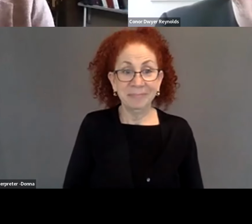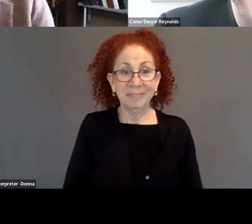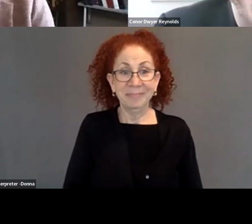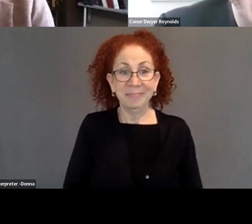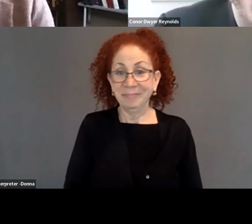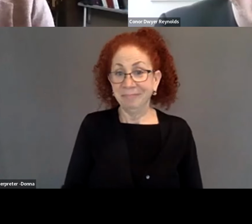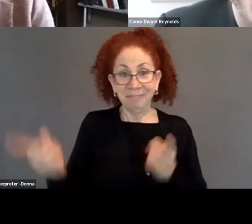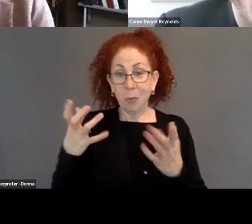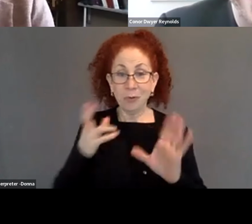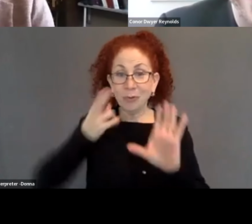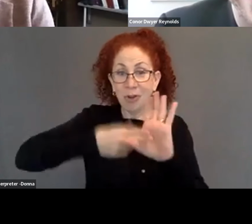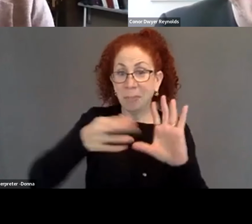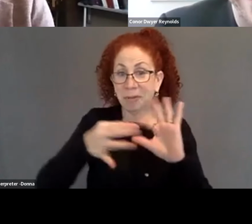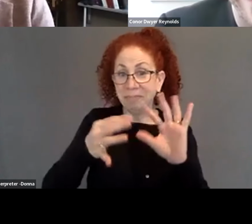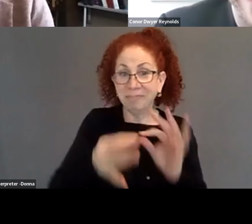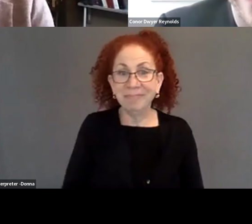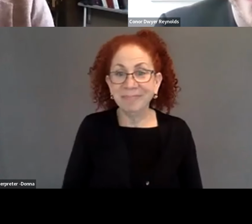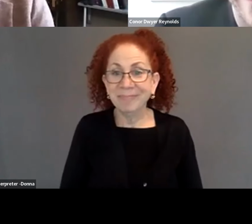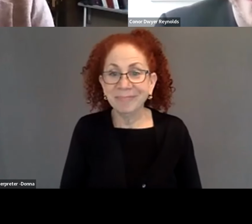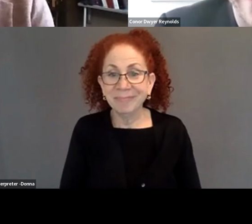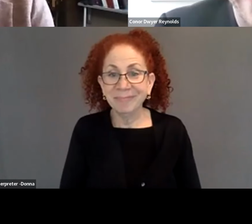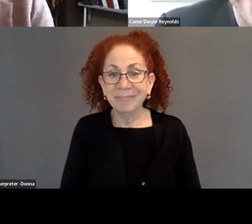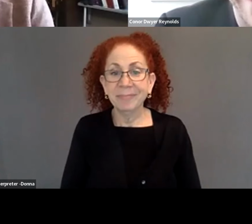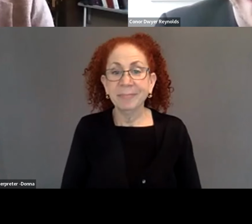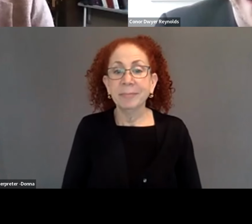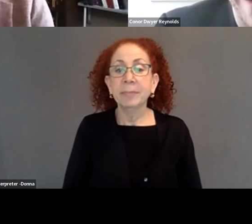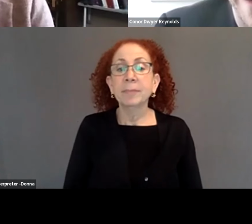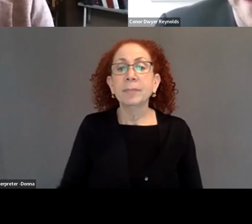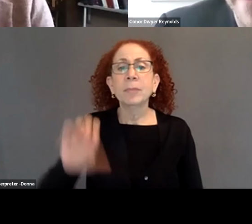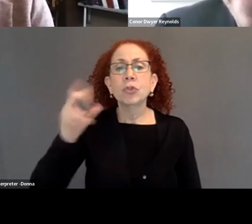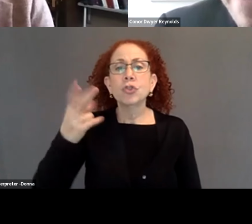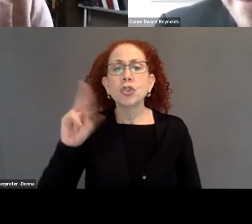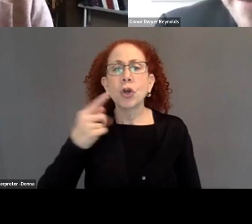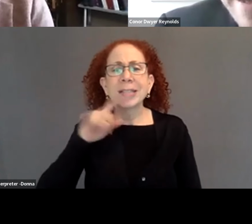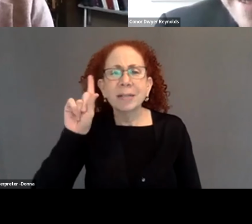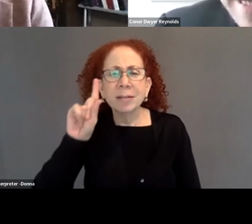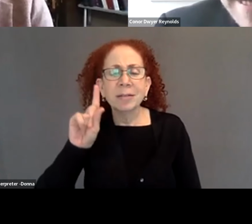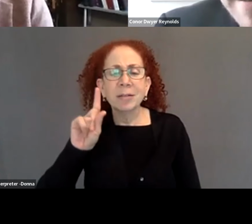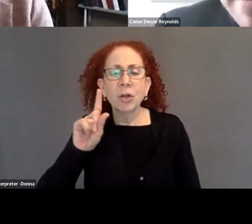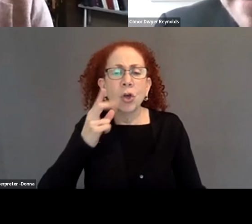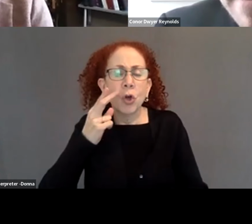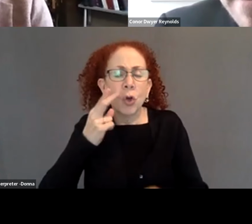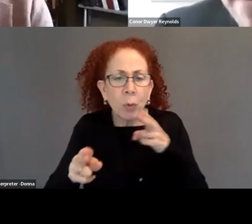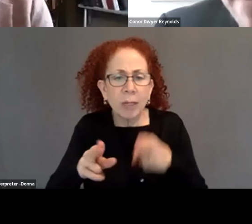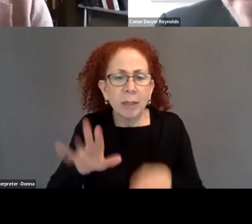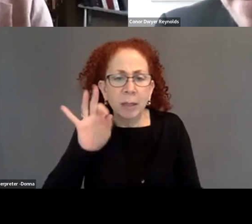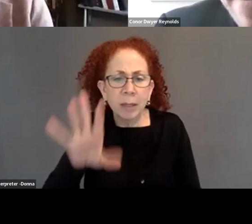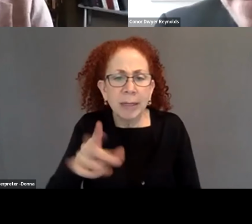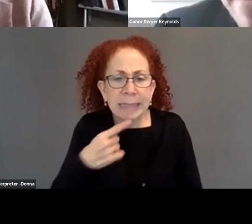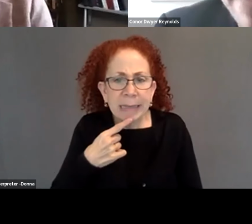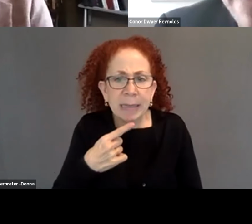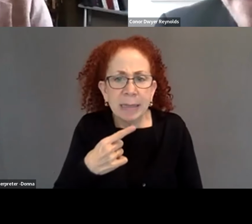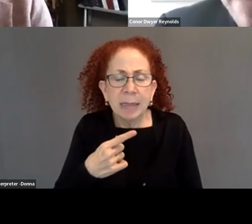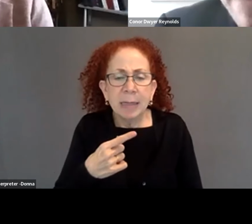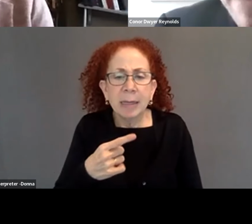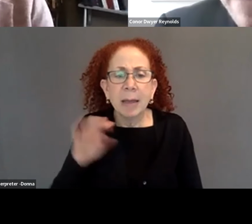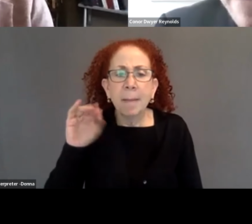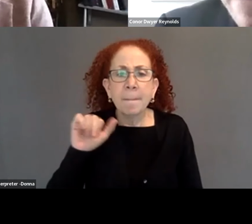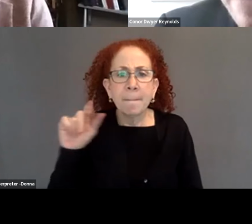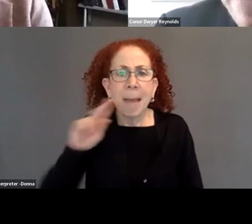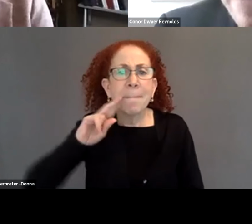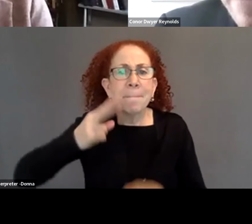Reynolds if they want to jump in on their terrific questions next. I just want to quickly interject that Matt mentioned that